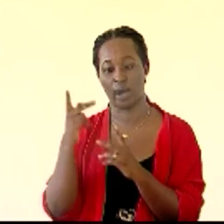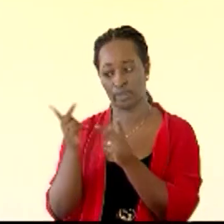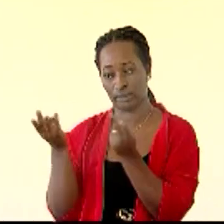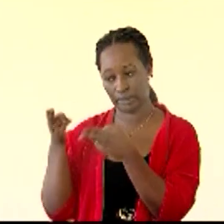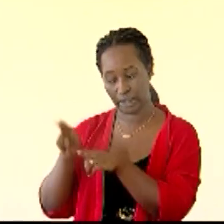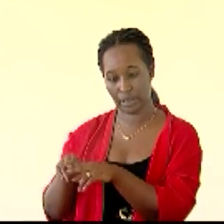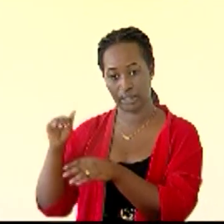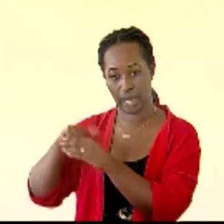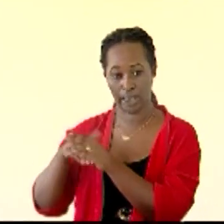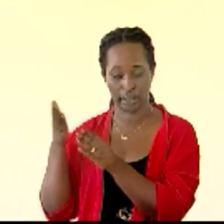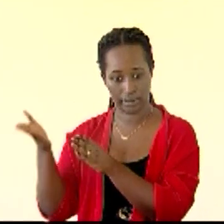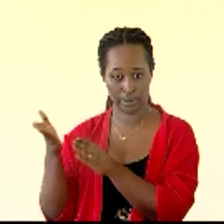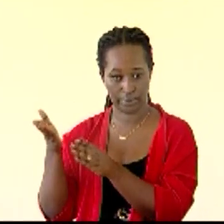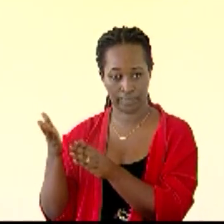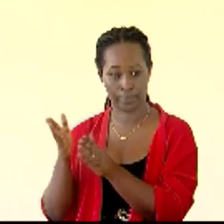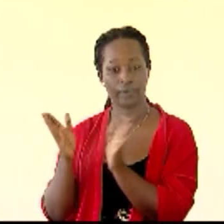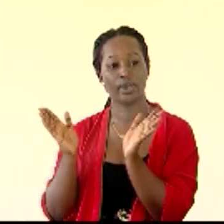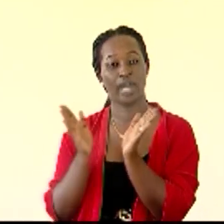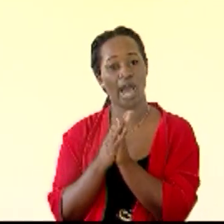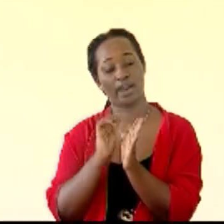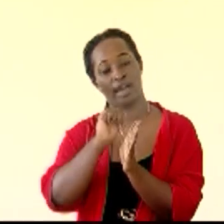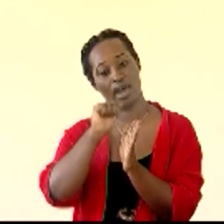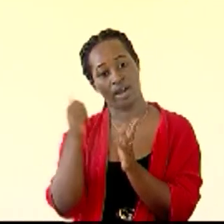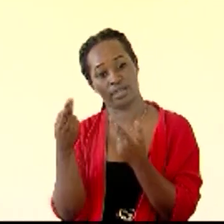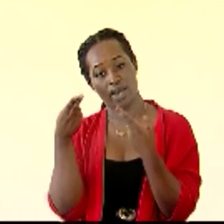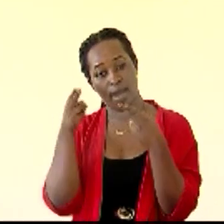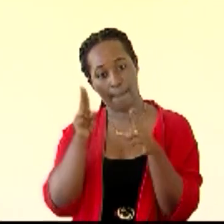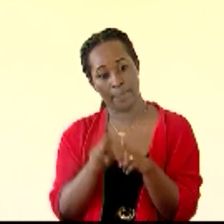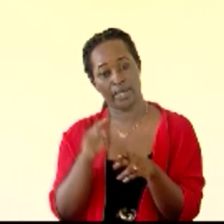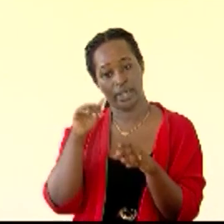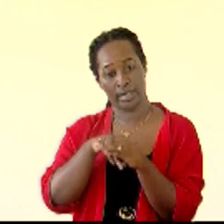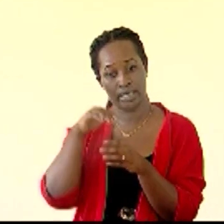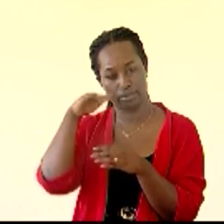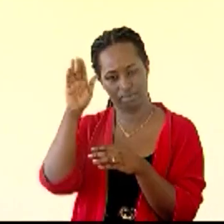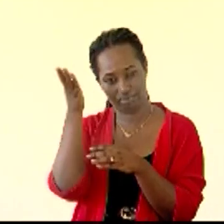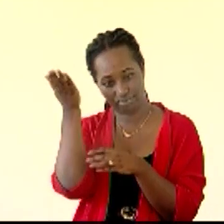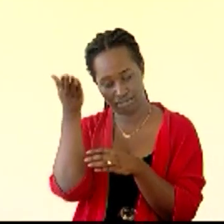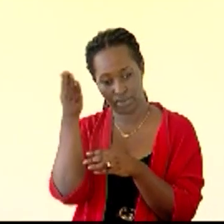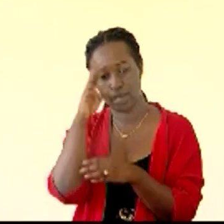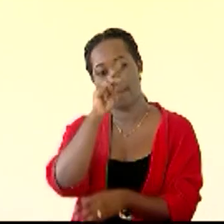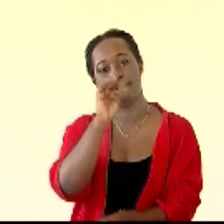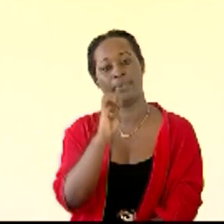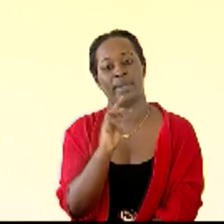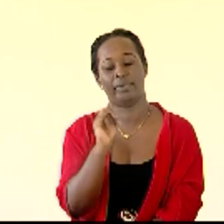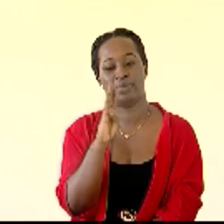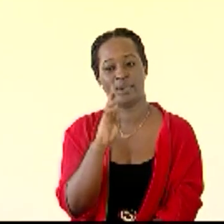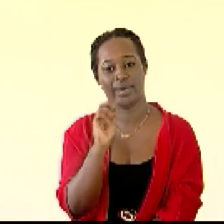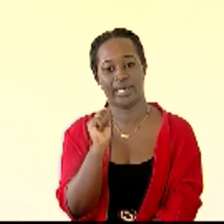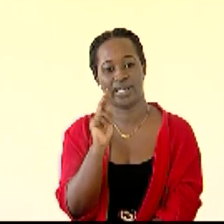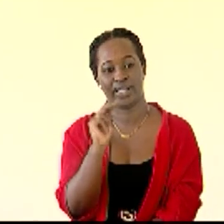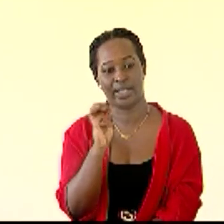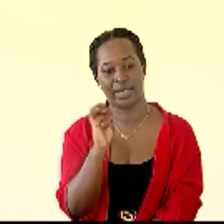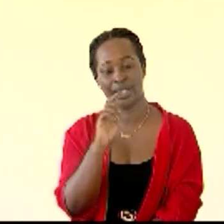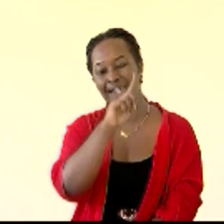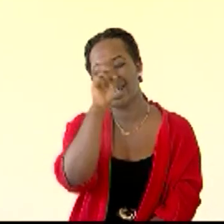where I have put it, and another one takes place here in the membranes. Are they